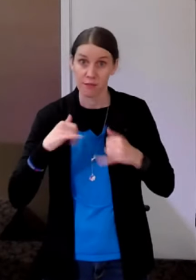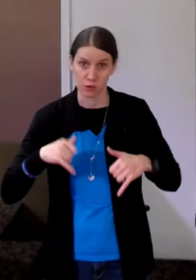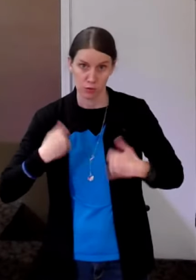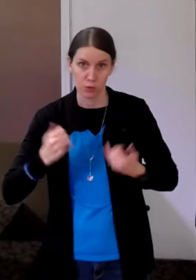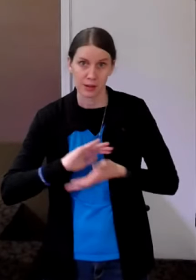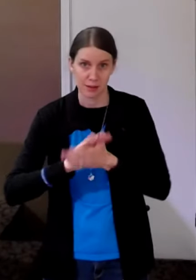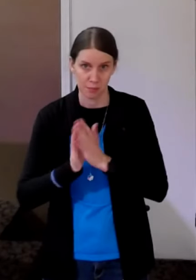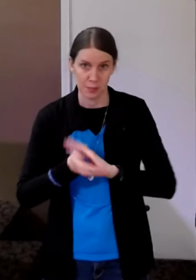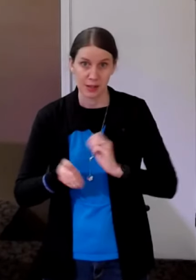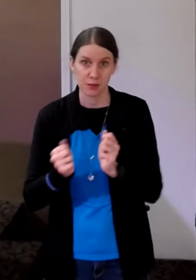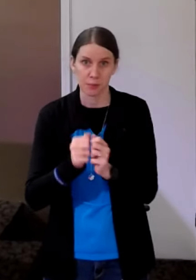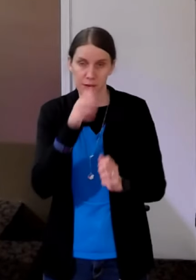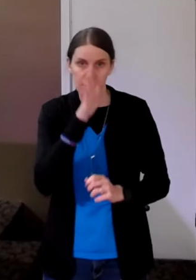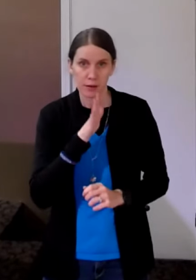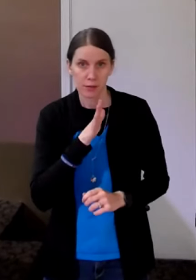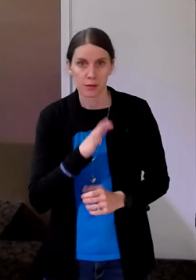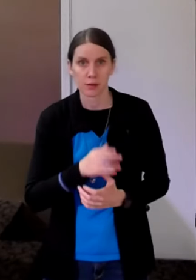God.